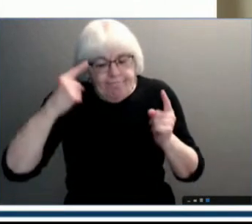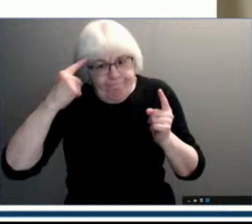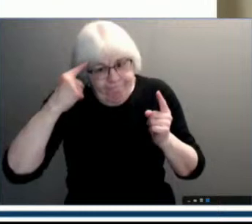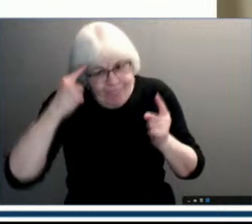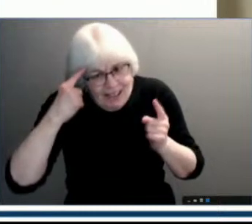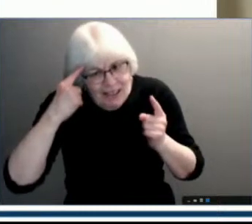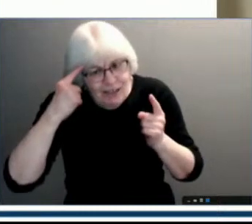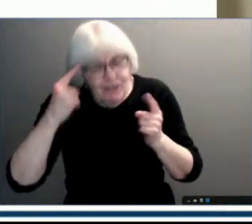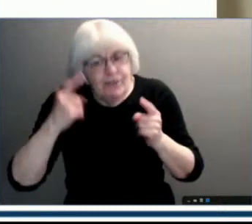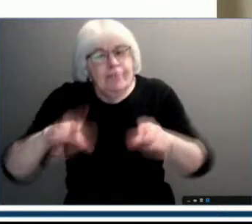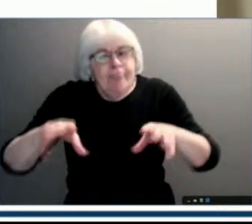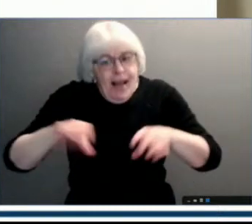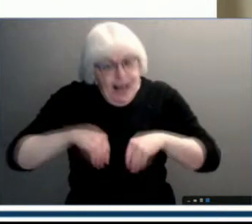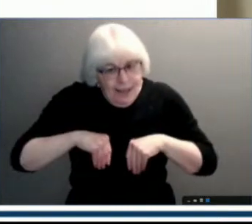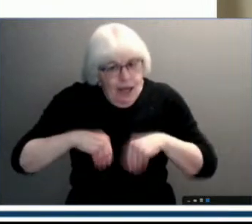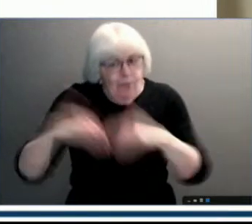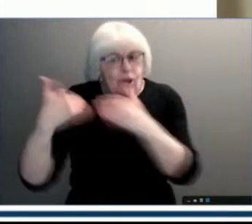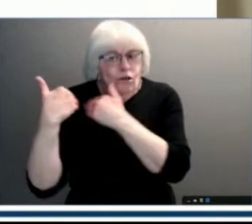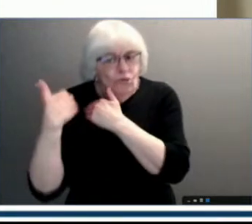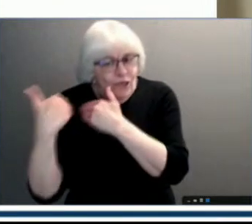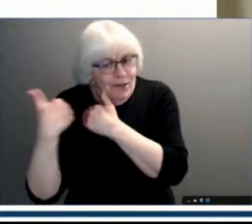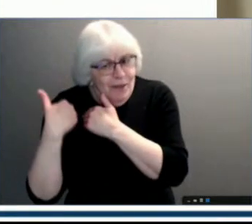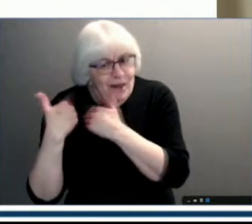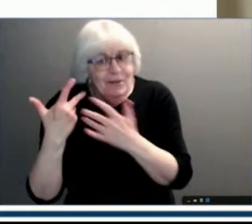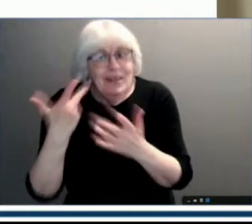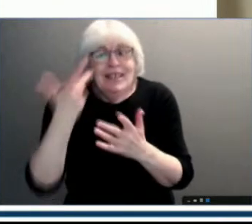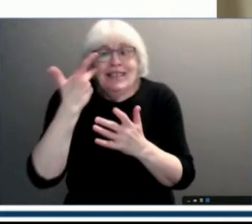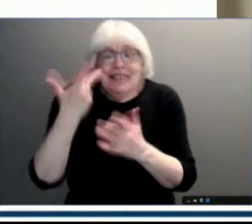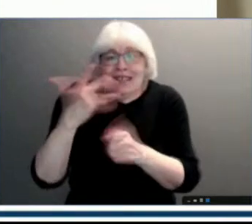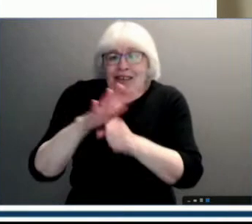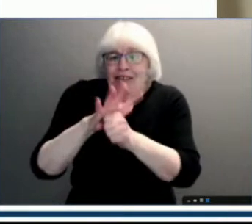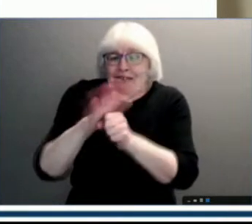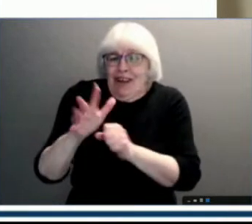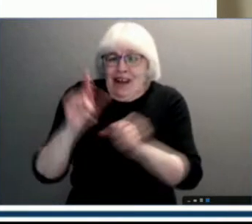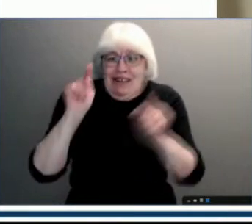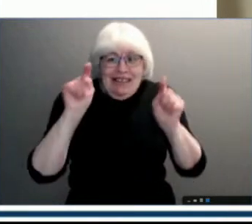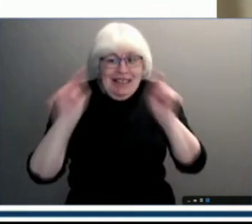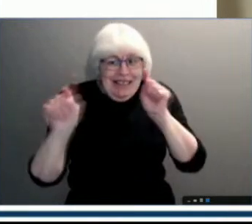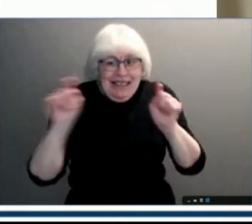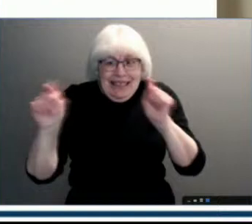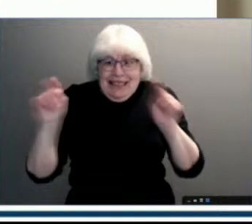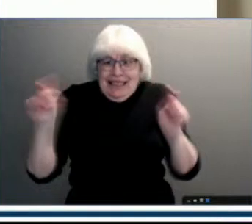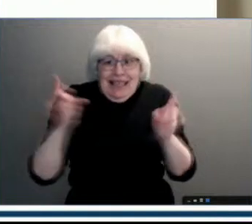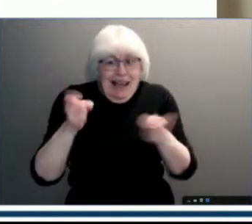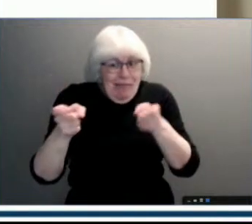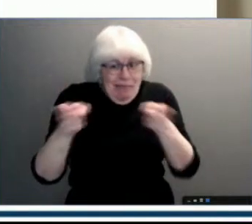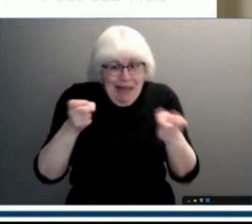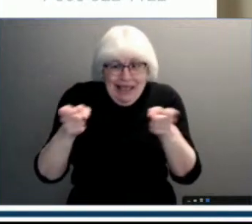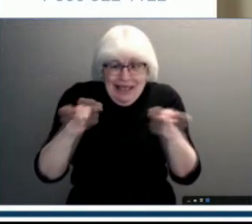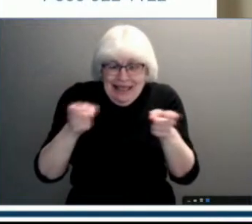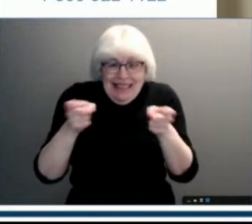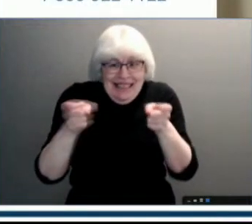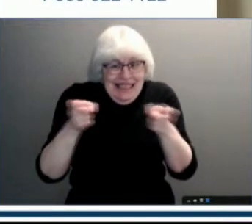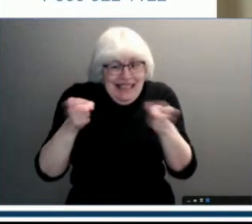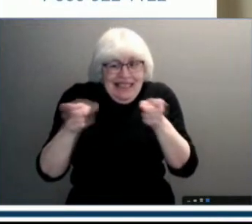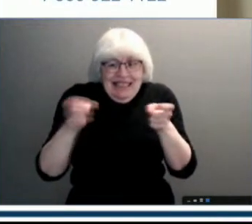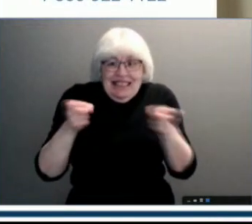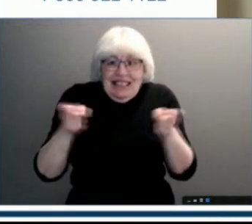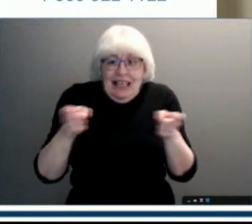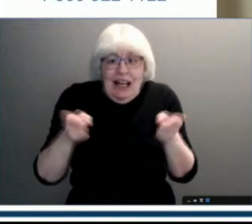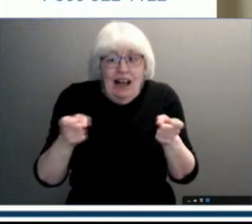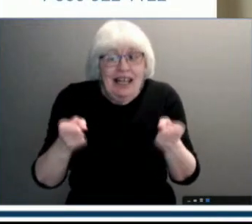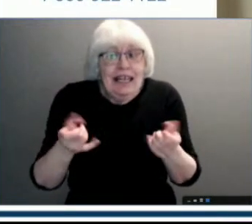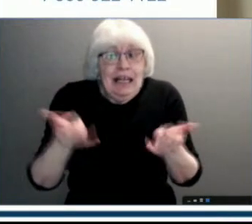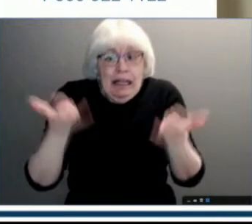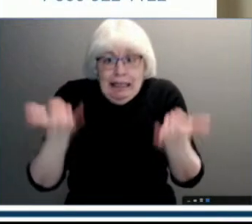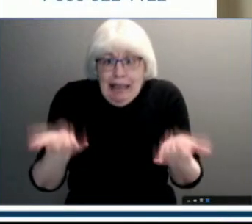managing COVID cases to get at a more of a self-management approach for the less severe cases. You will see this in the back to school